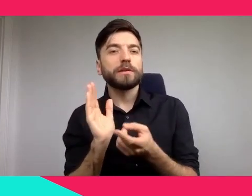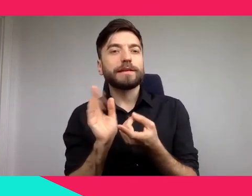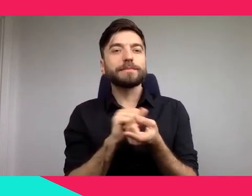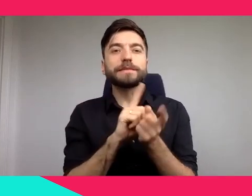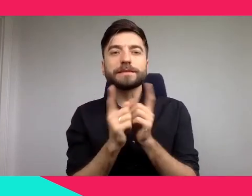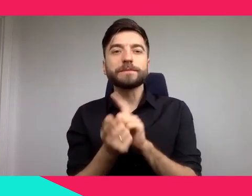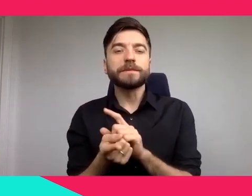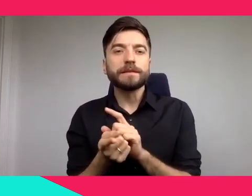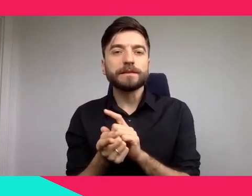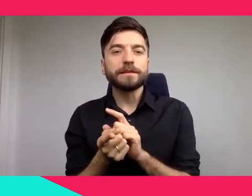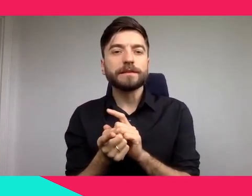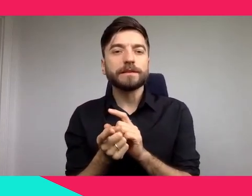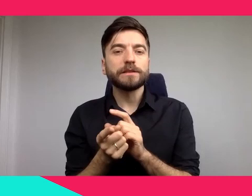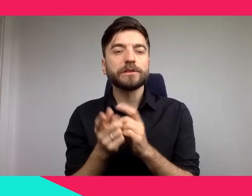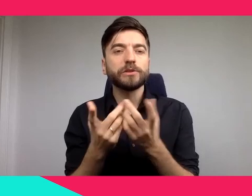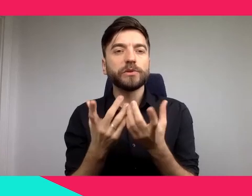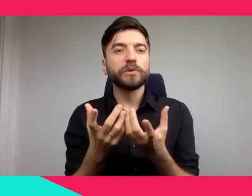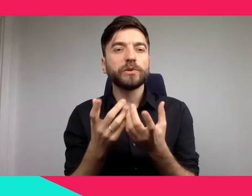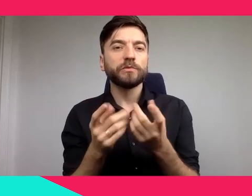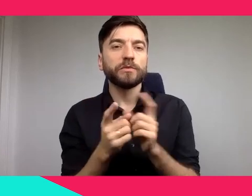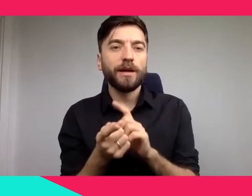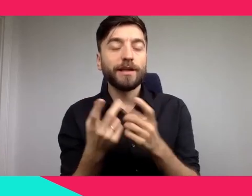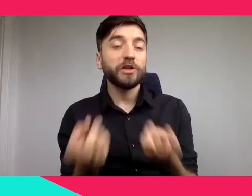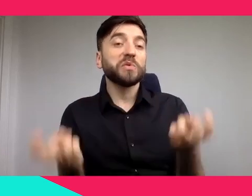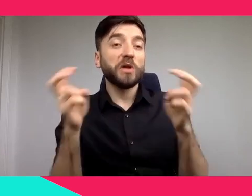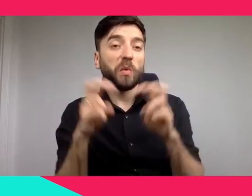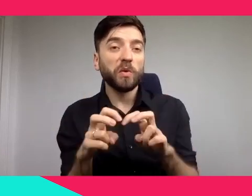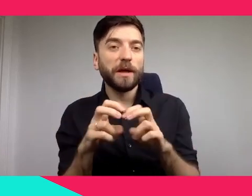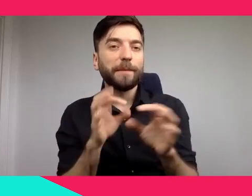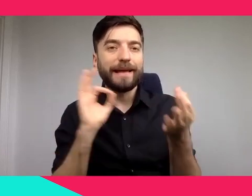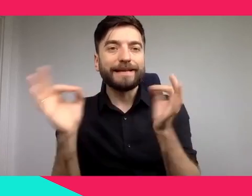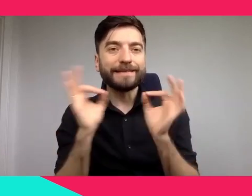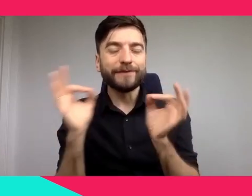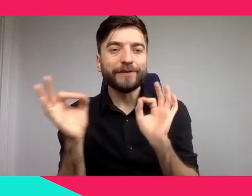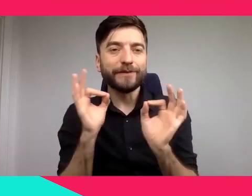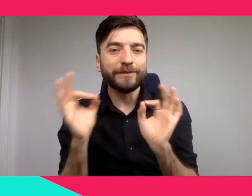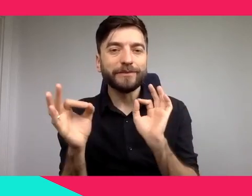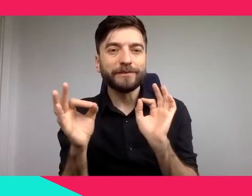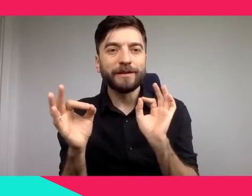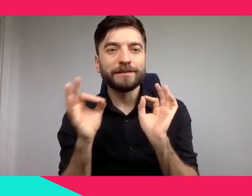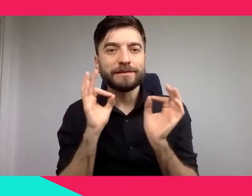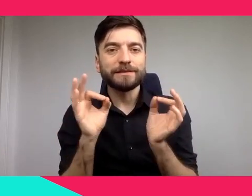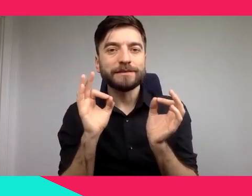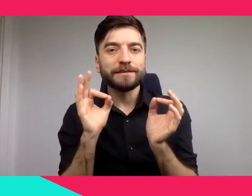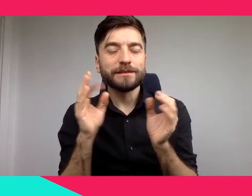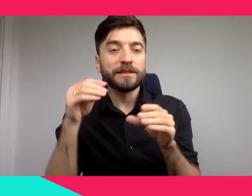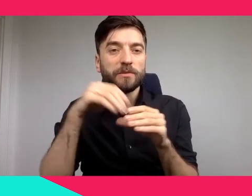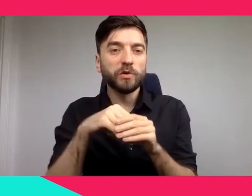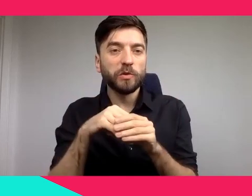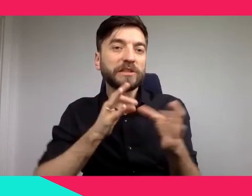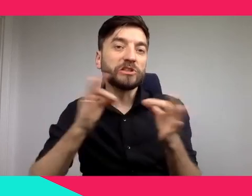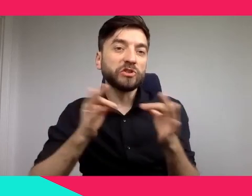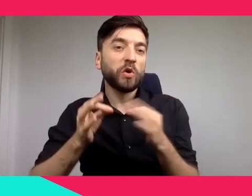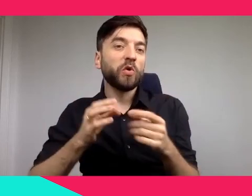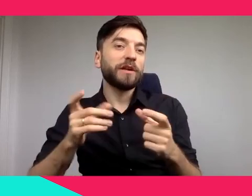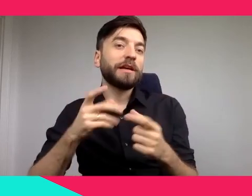a personal life of a war victim. So for instance, this little boy who only who died